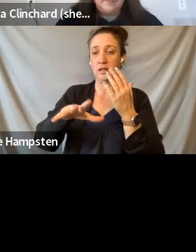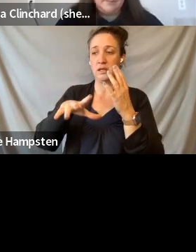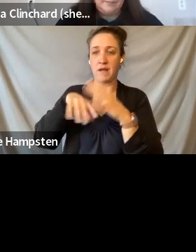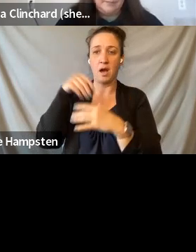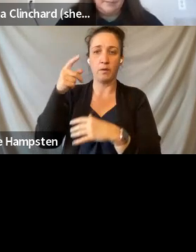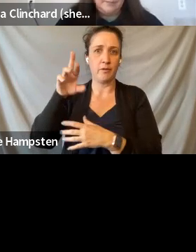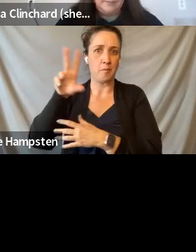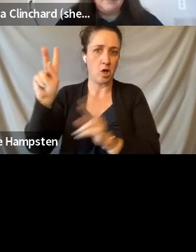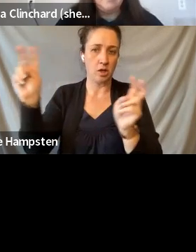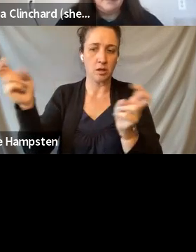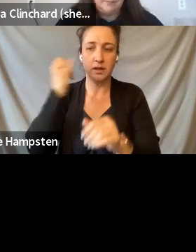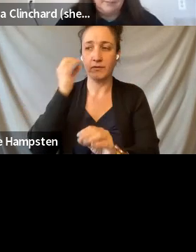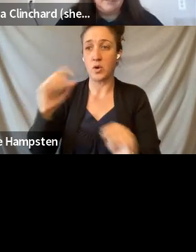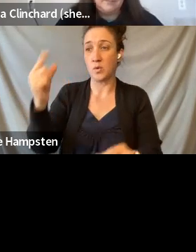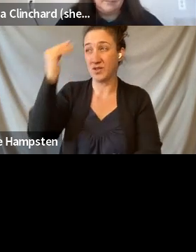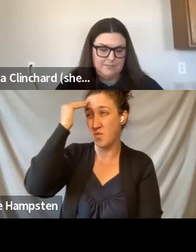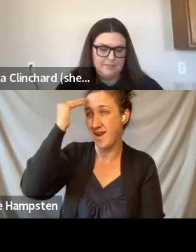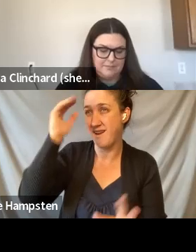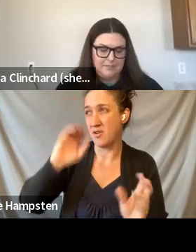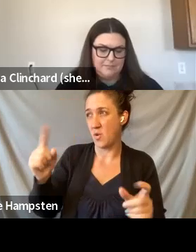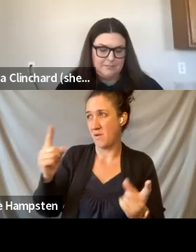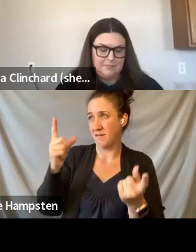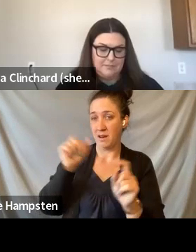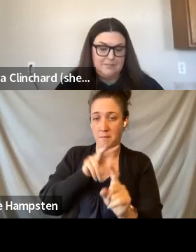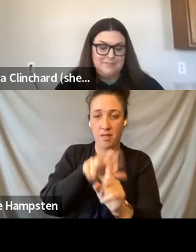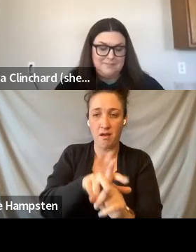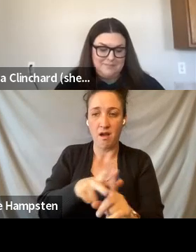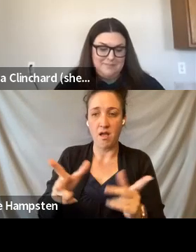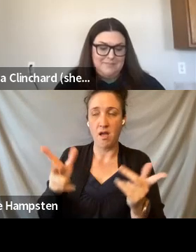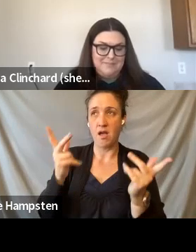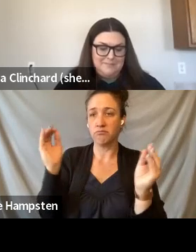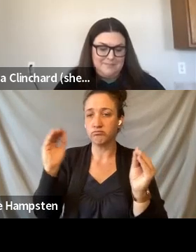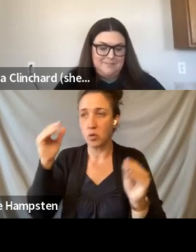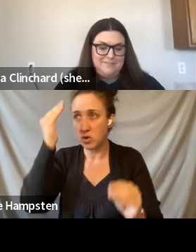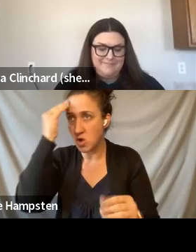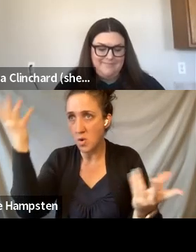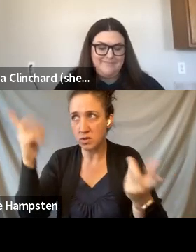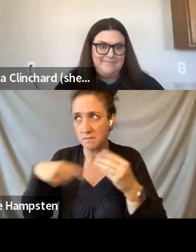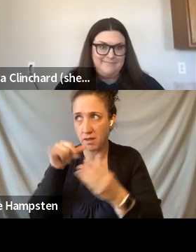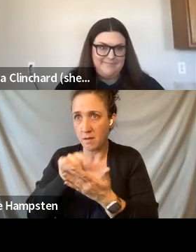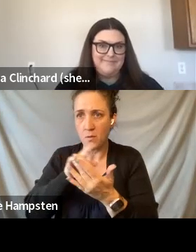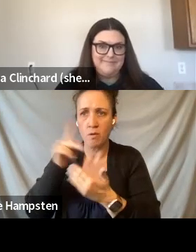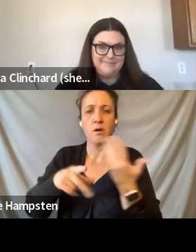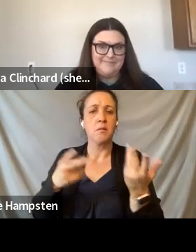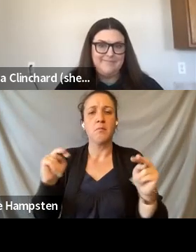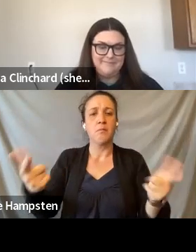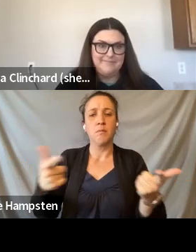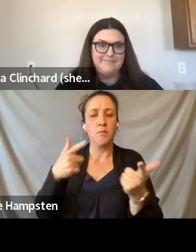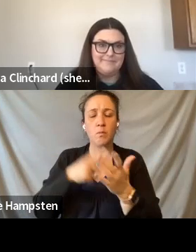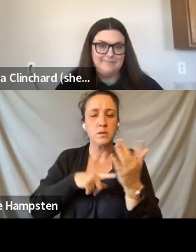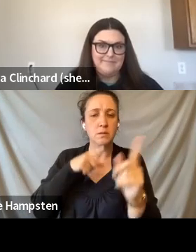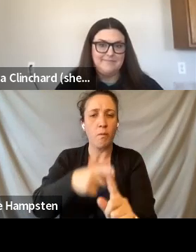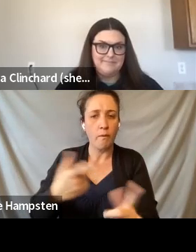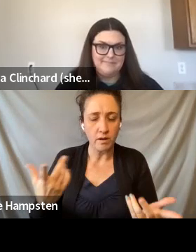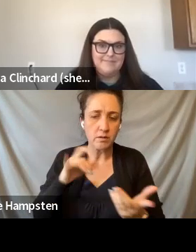no one is aware about it or can't apply for whatever reason, what good are they, right? So that has been